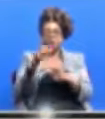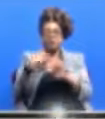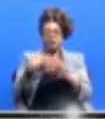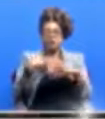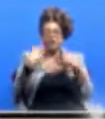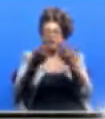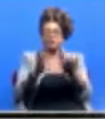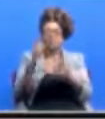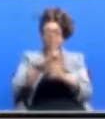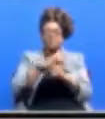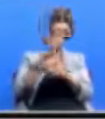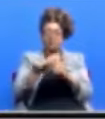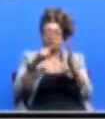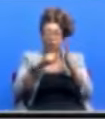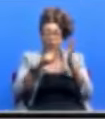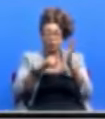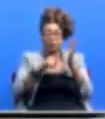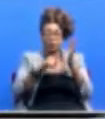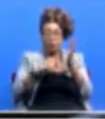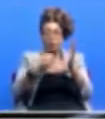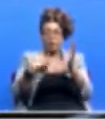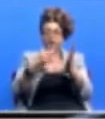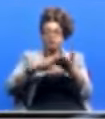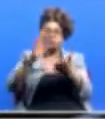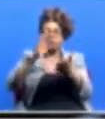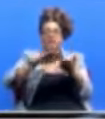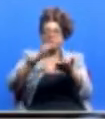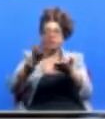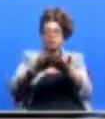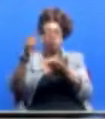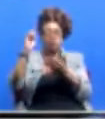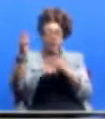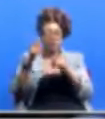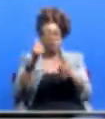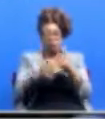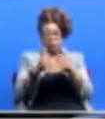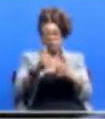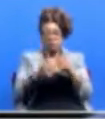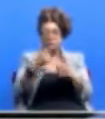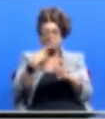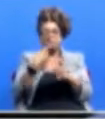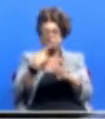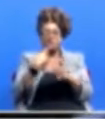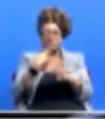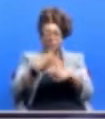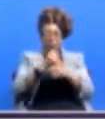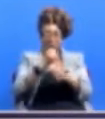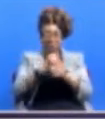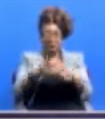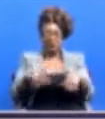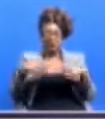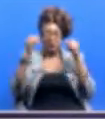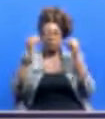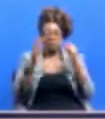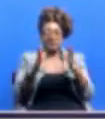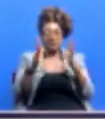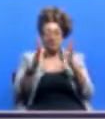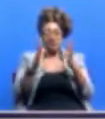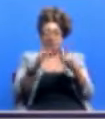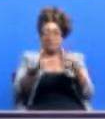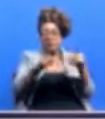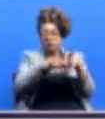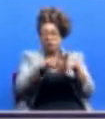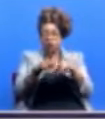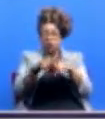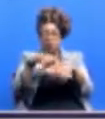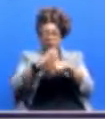to the government in order to extend more funding to Kenya, which it says has not only raised the cost of living for Kenyans, but also